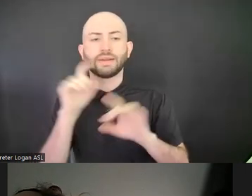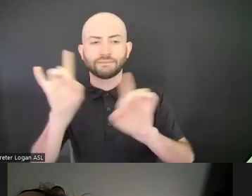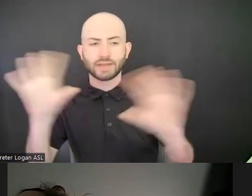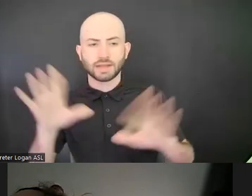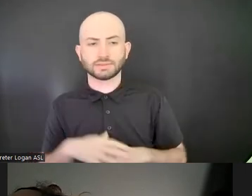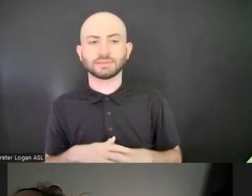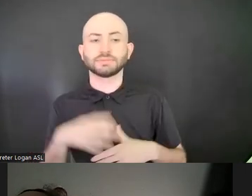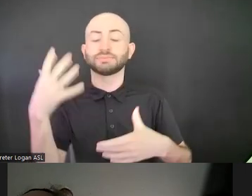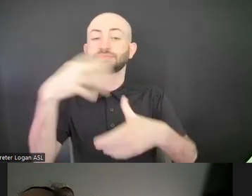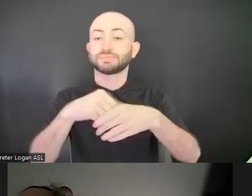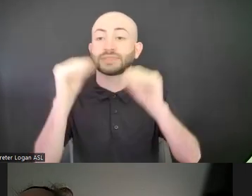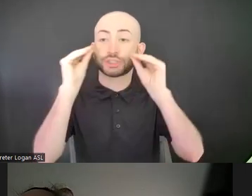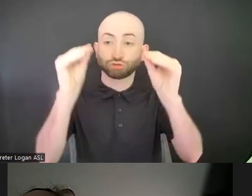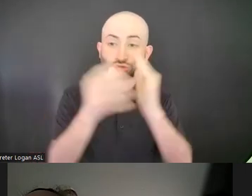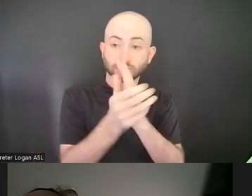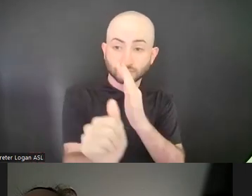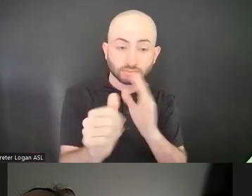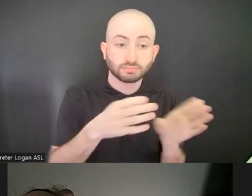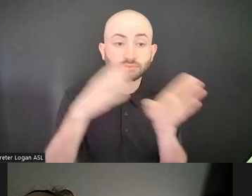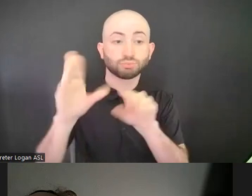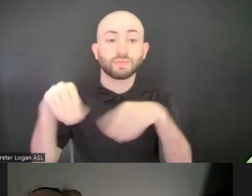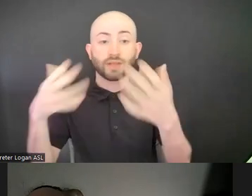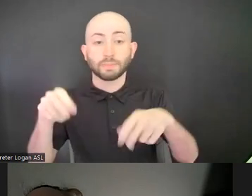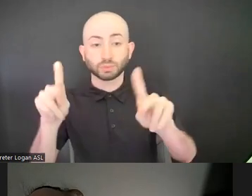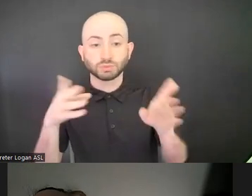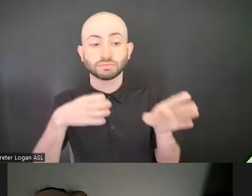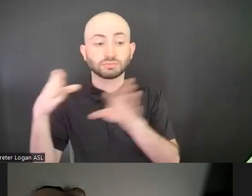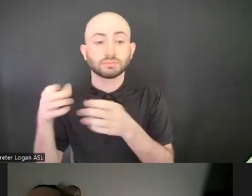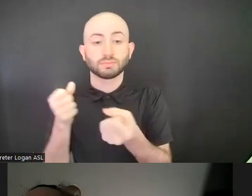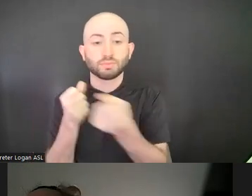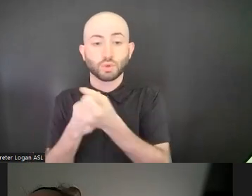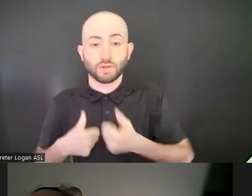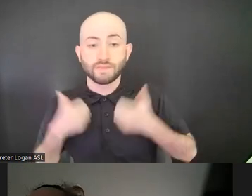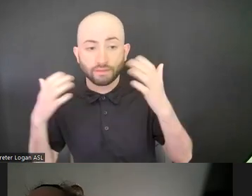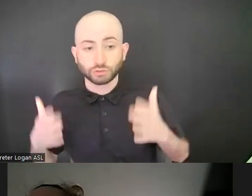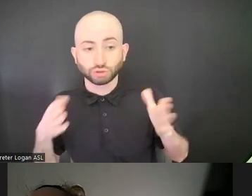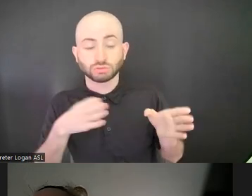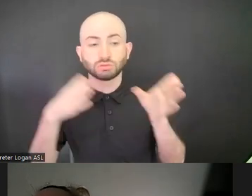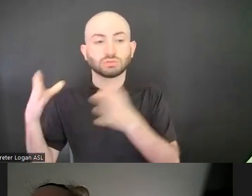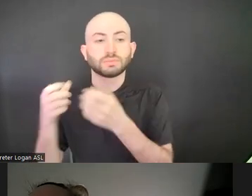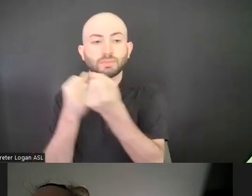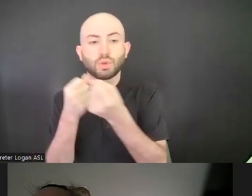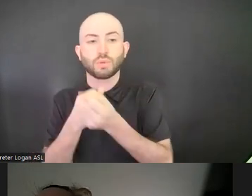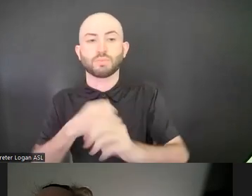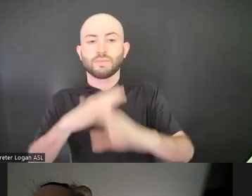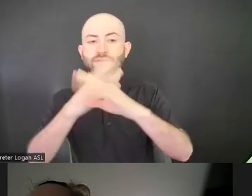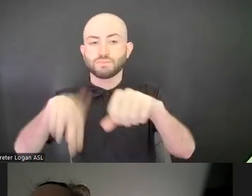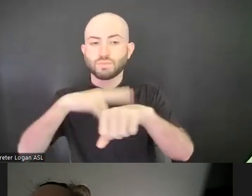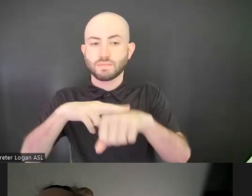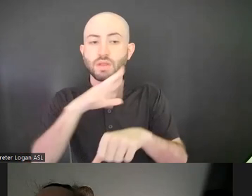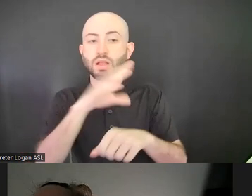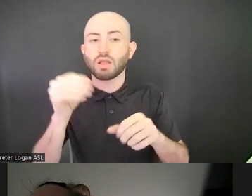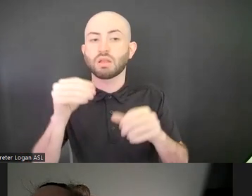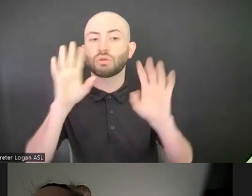provide opportunities support promote protective norms and create protective environments